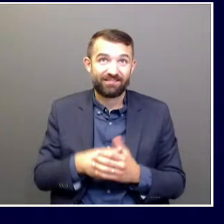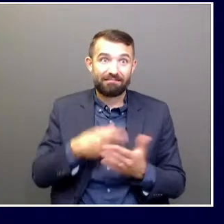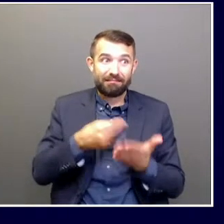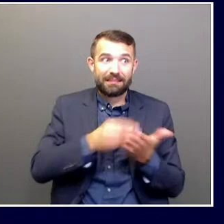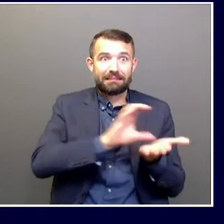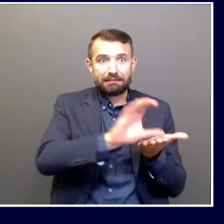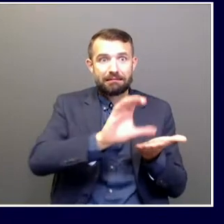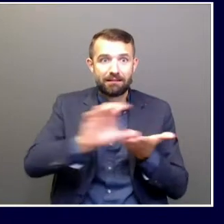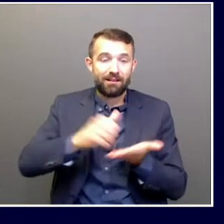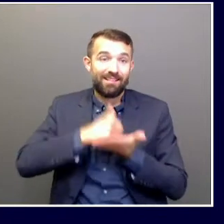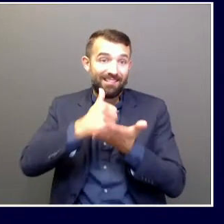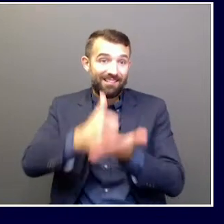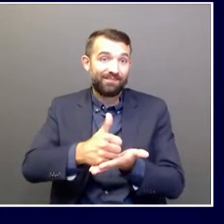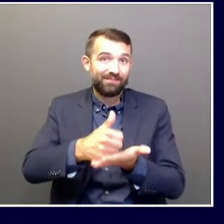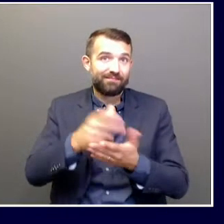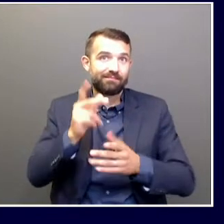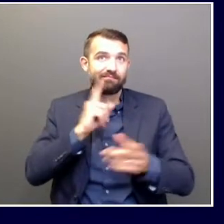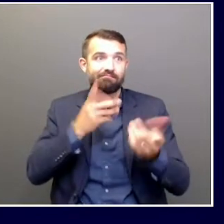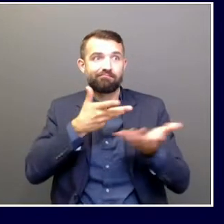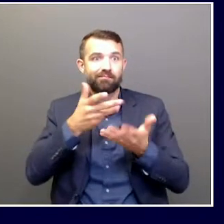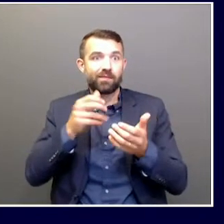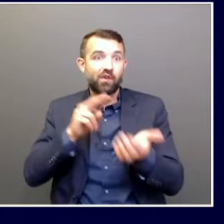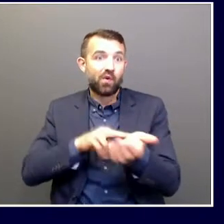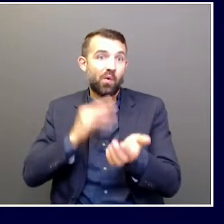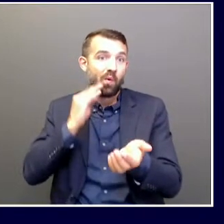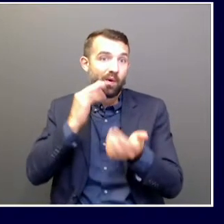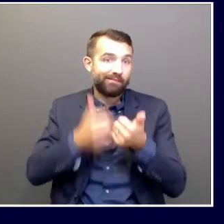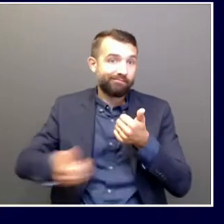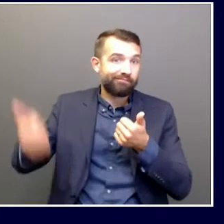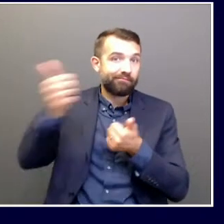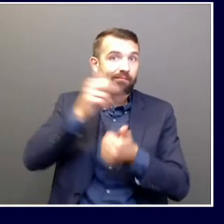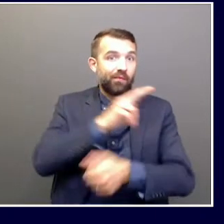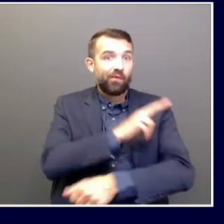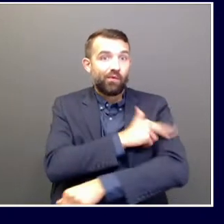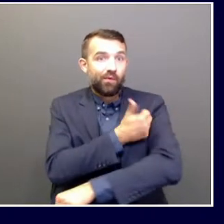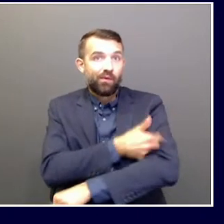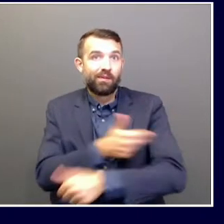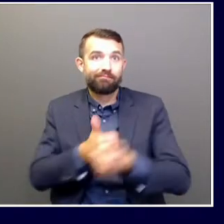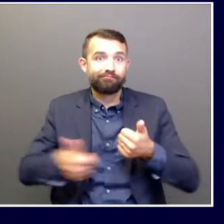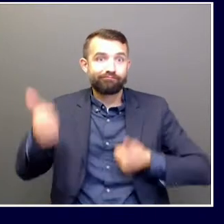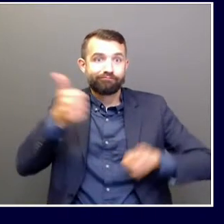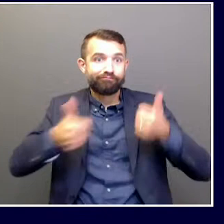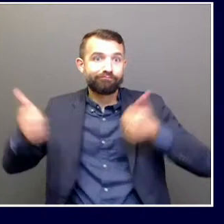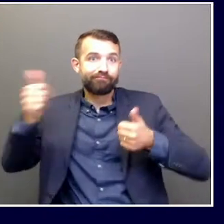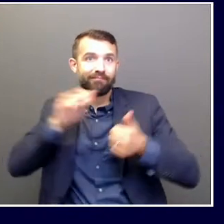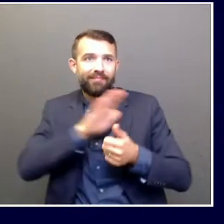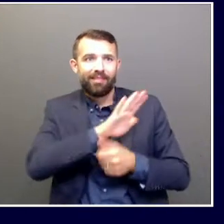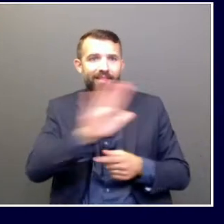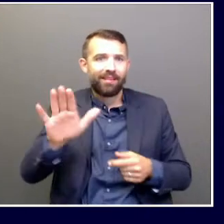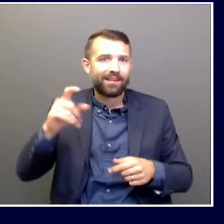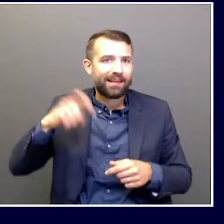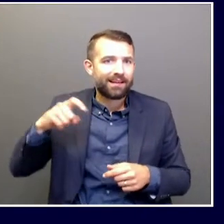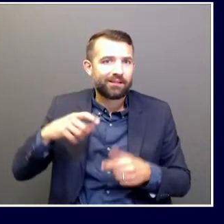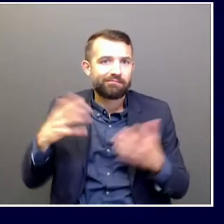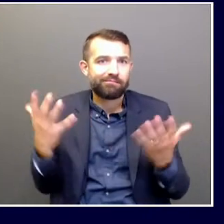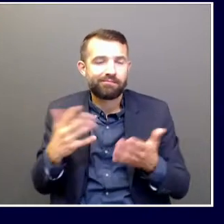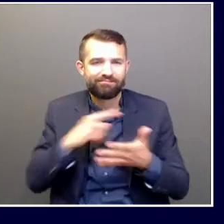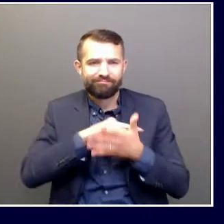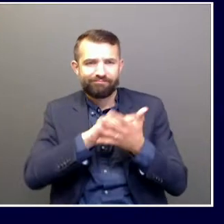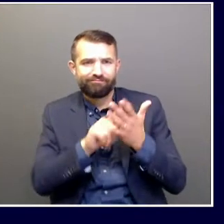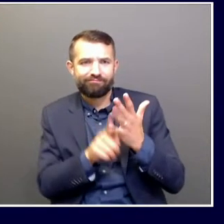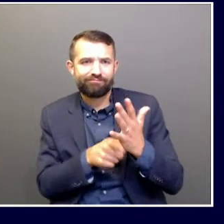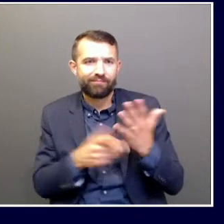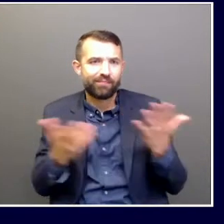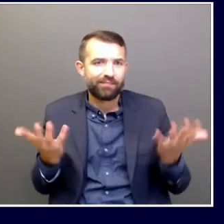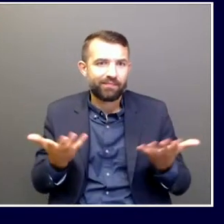home administrators and with hospital administrators about their needs from day to day. And Commissioner Lambrew and Dr. Shah are in touch with